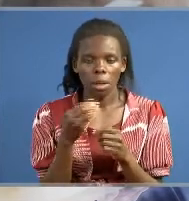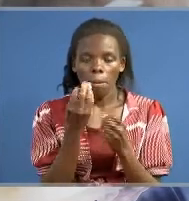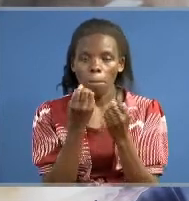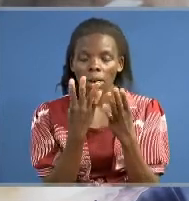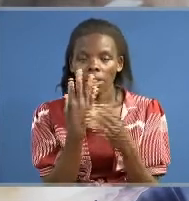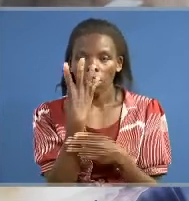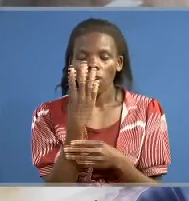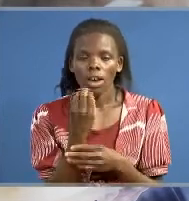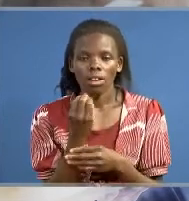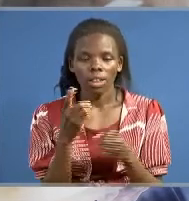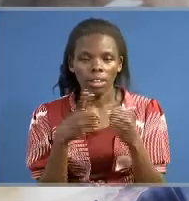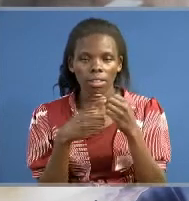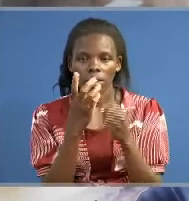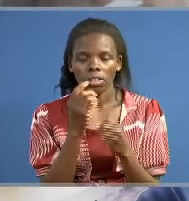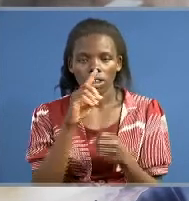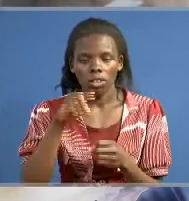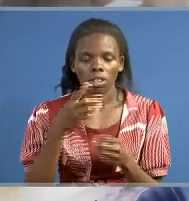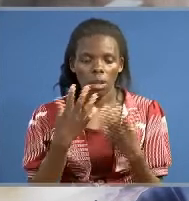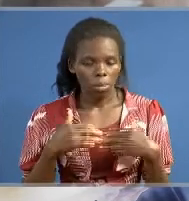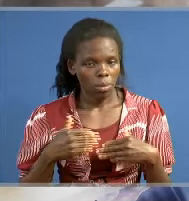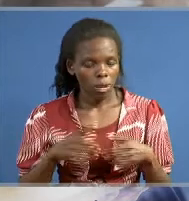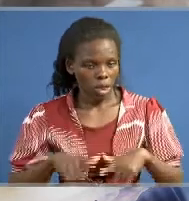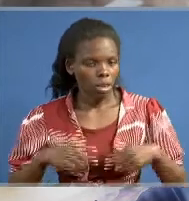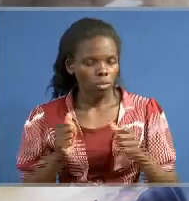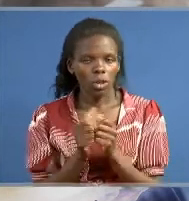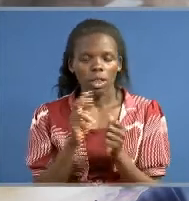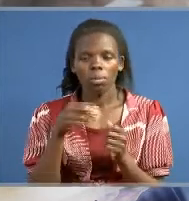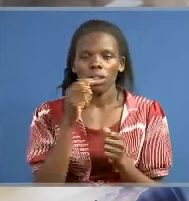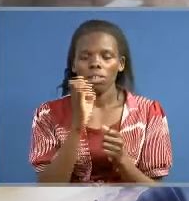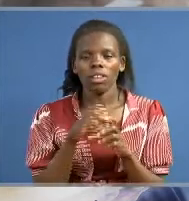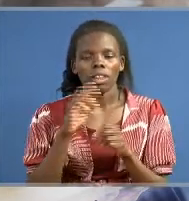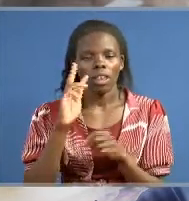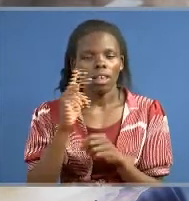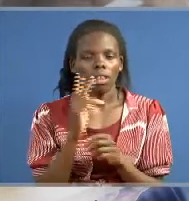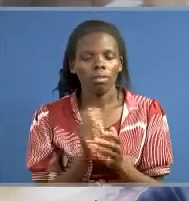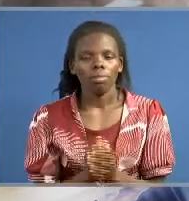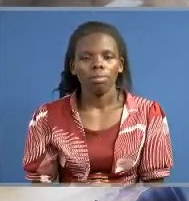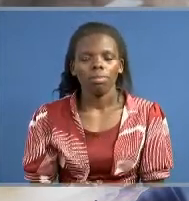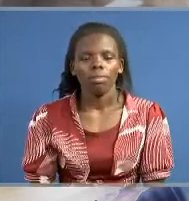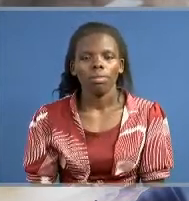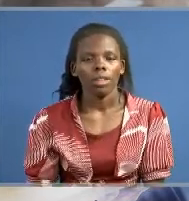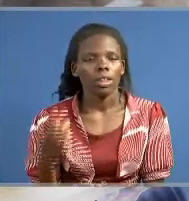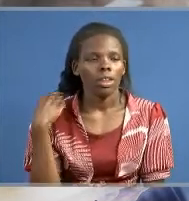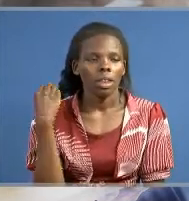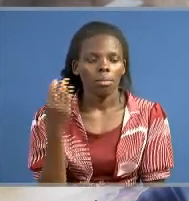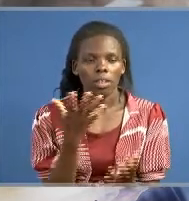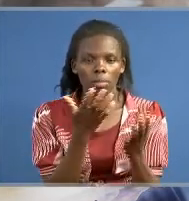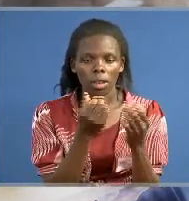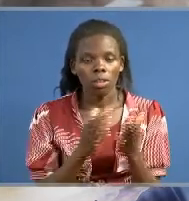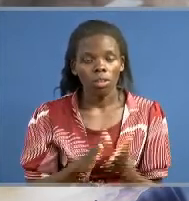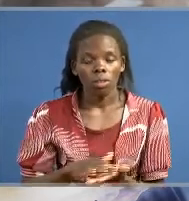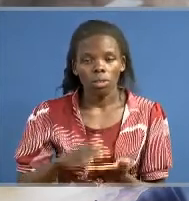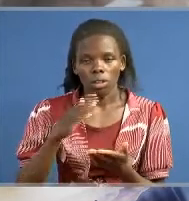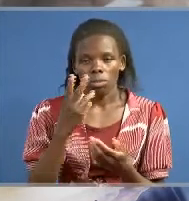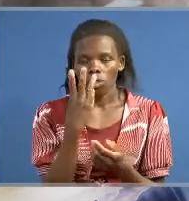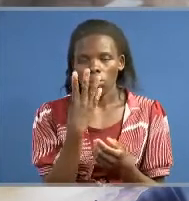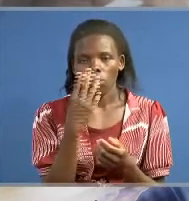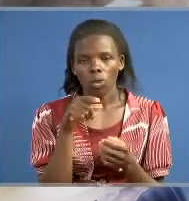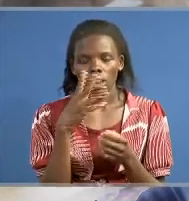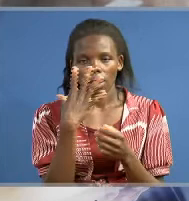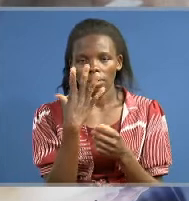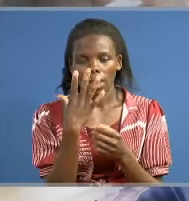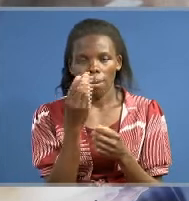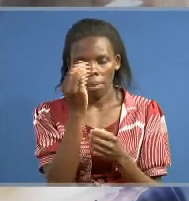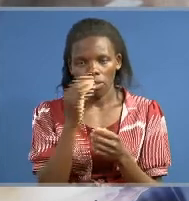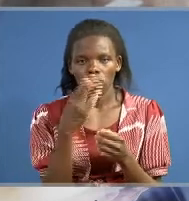than 460,000 people live with diabetes in Kenya. The number is expected to rise by 4.5%